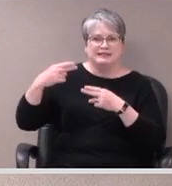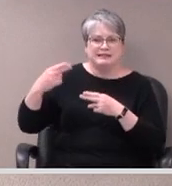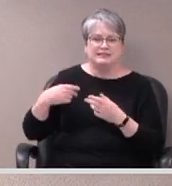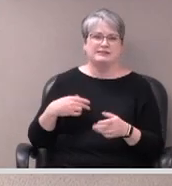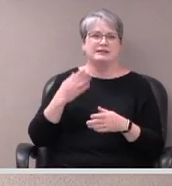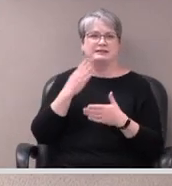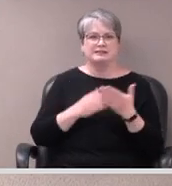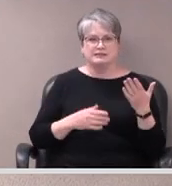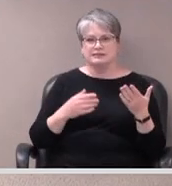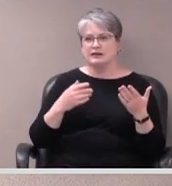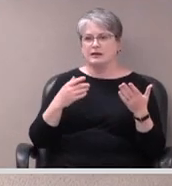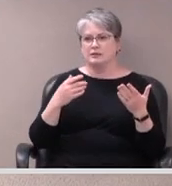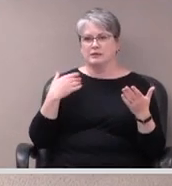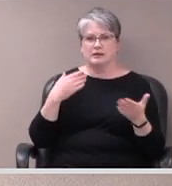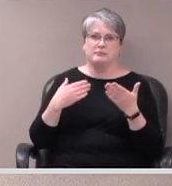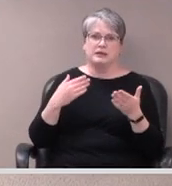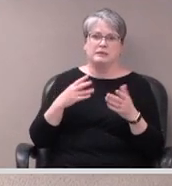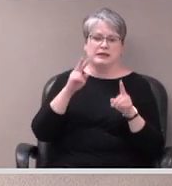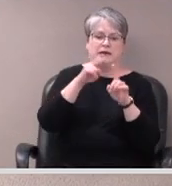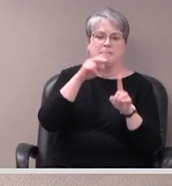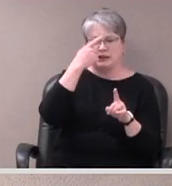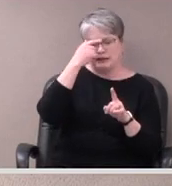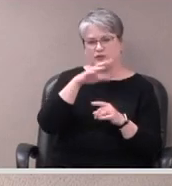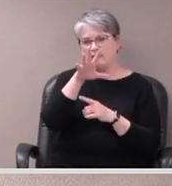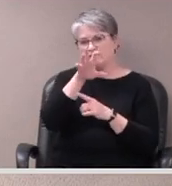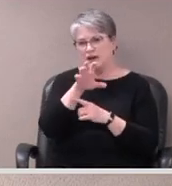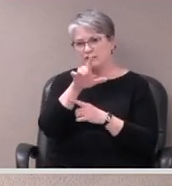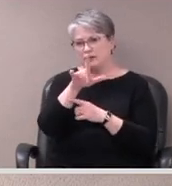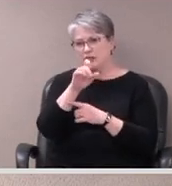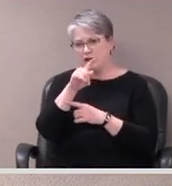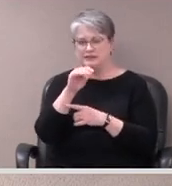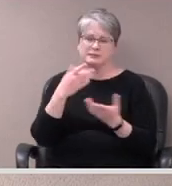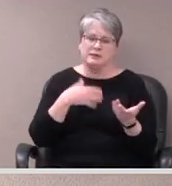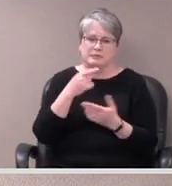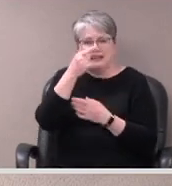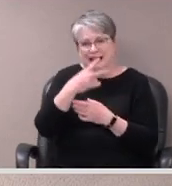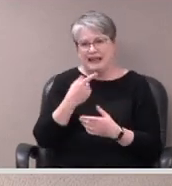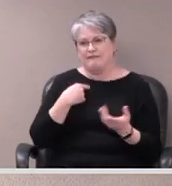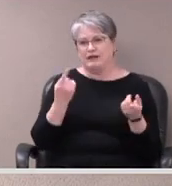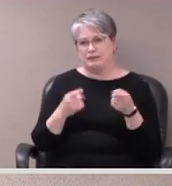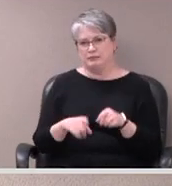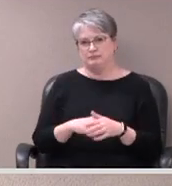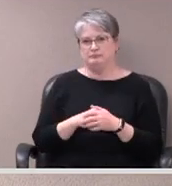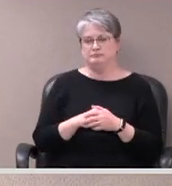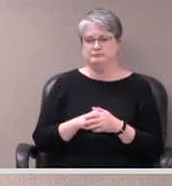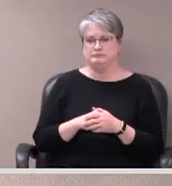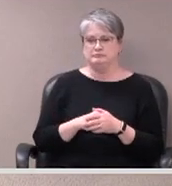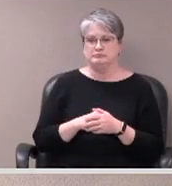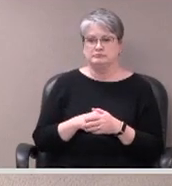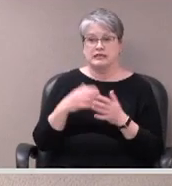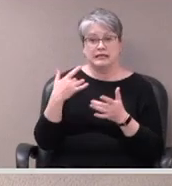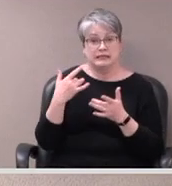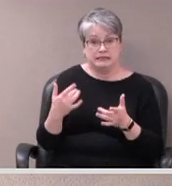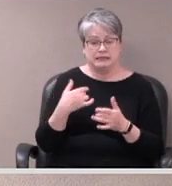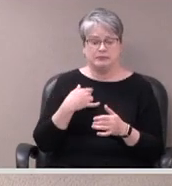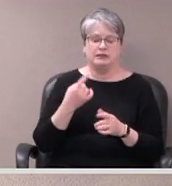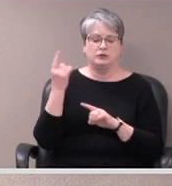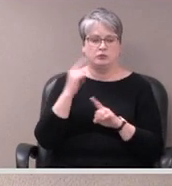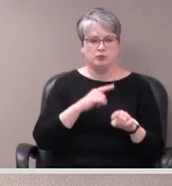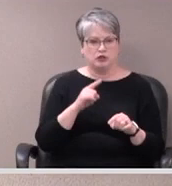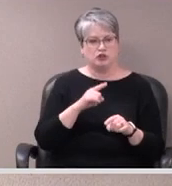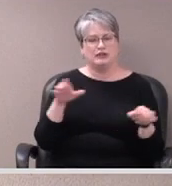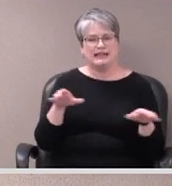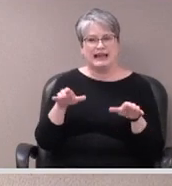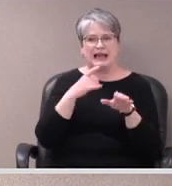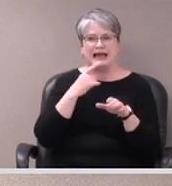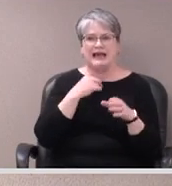all, or they may file a pre-application for 500 lots and it ends up being half that. So typically we will look at the active building permits